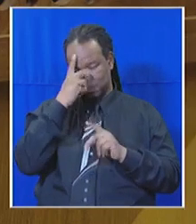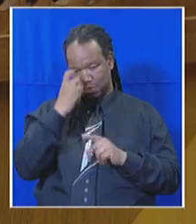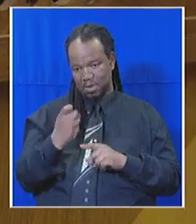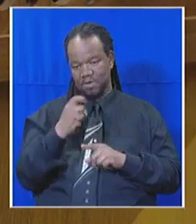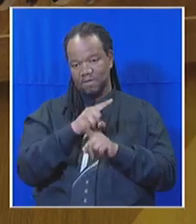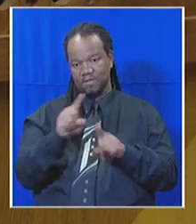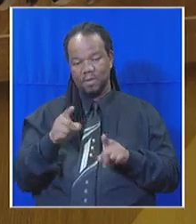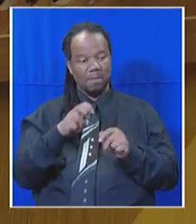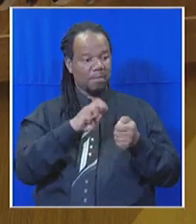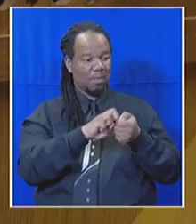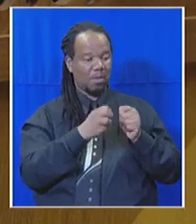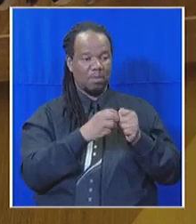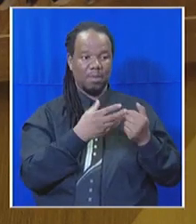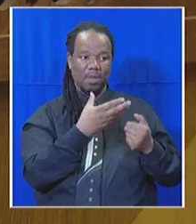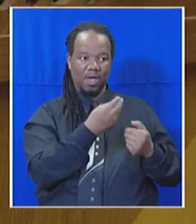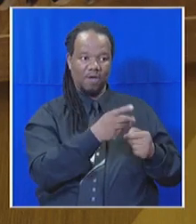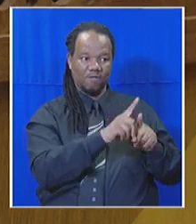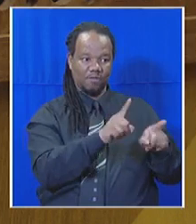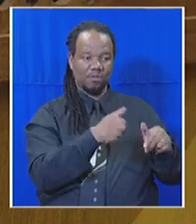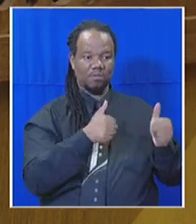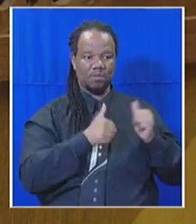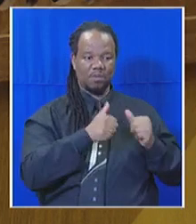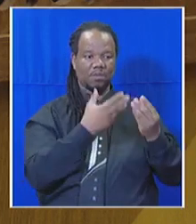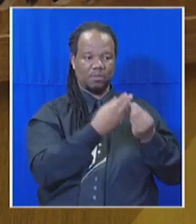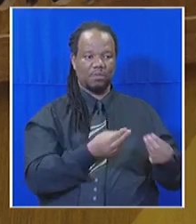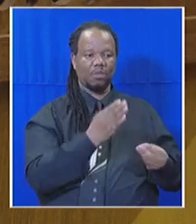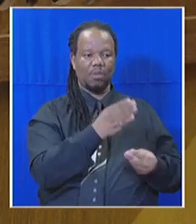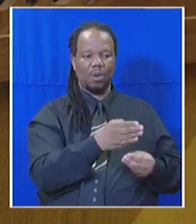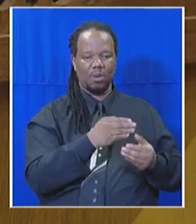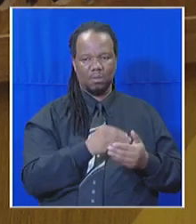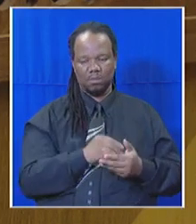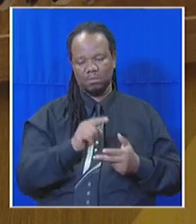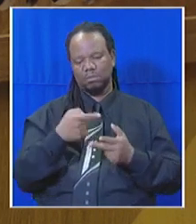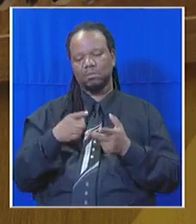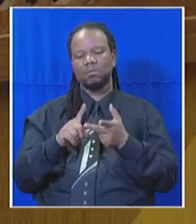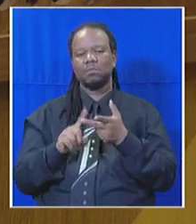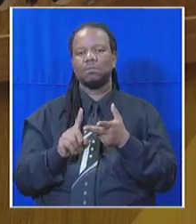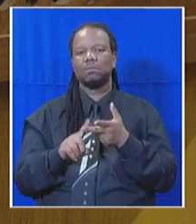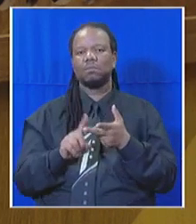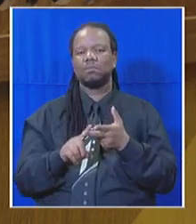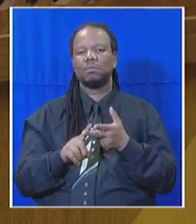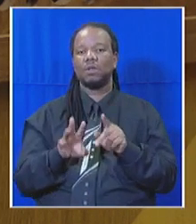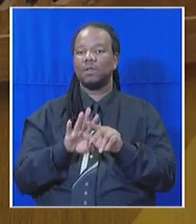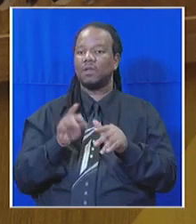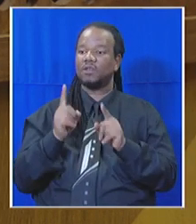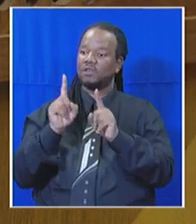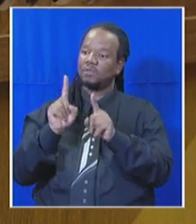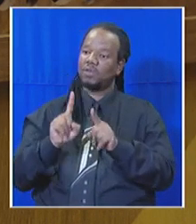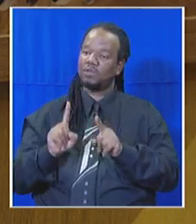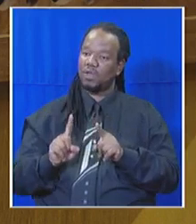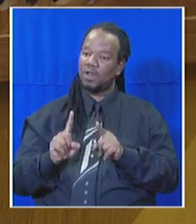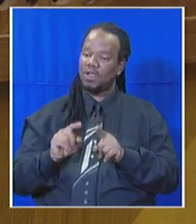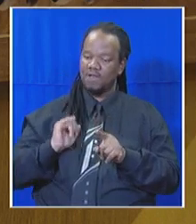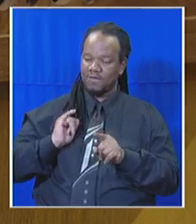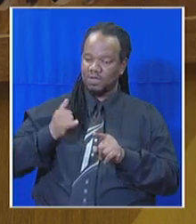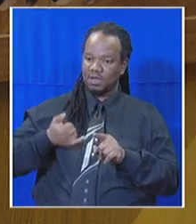problems faced with the administration of third-party funds. The next issue is the Special Investigating Unit, which is struggling to